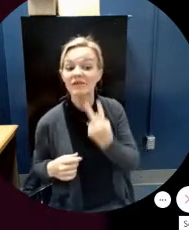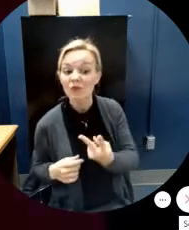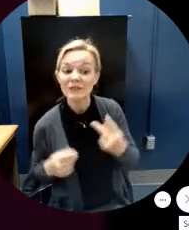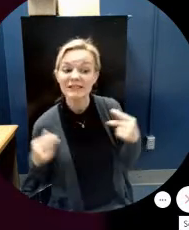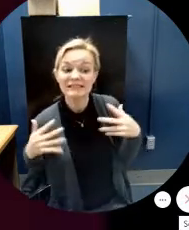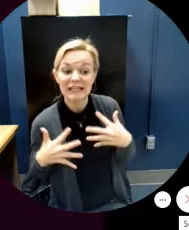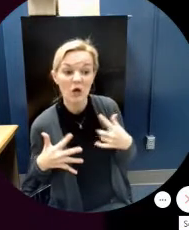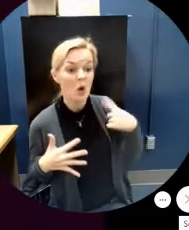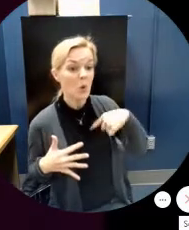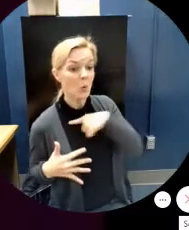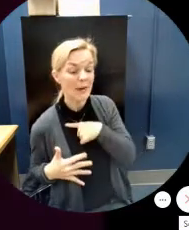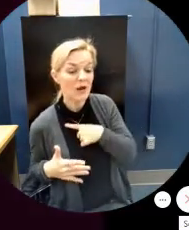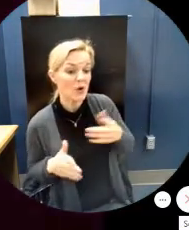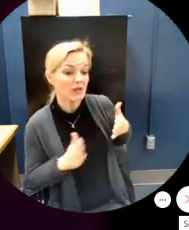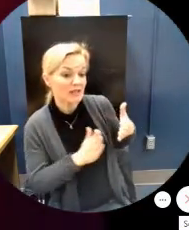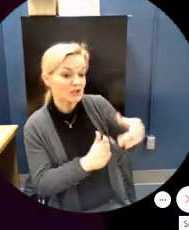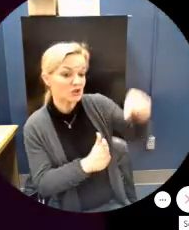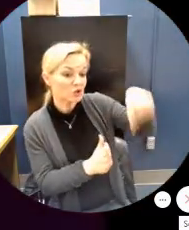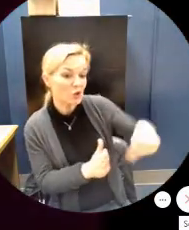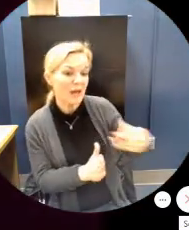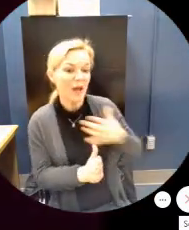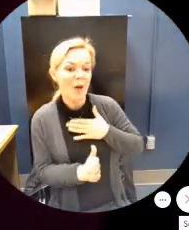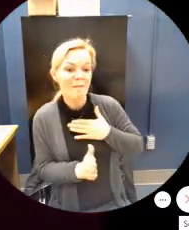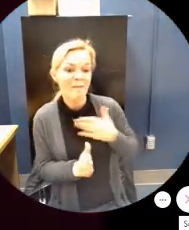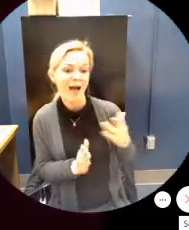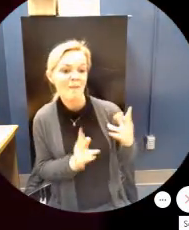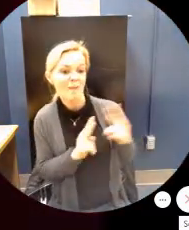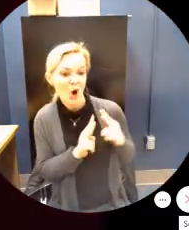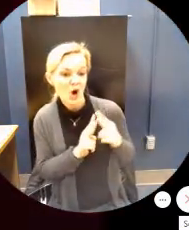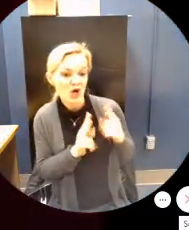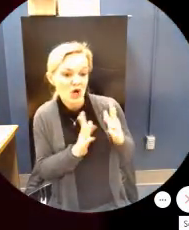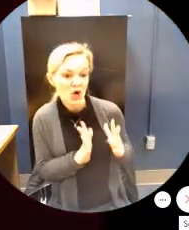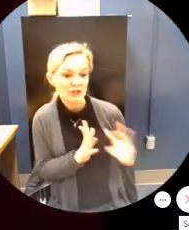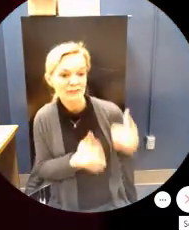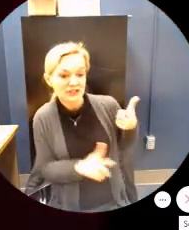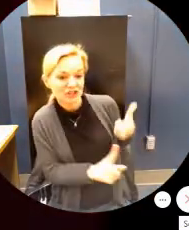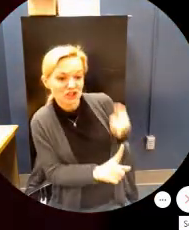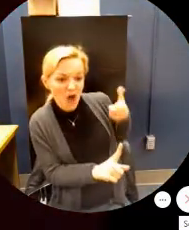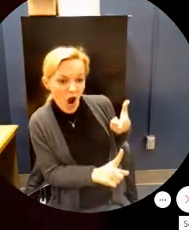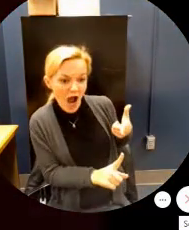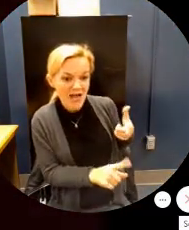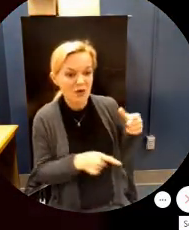East 61st Street. Request an ambulance. 13 Adam.